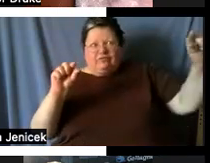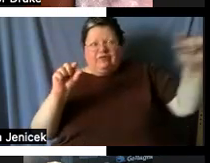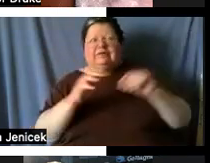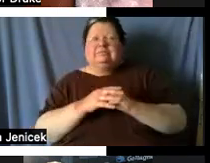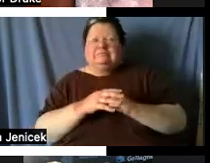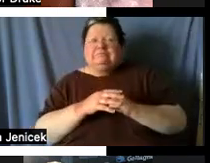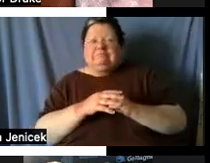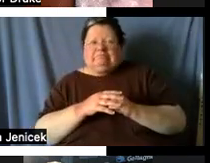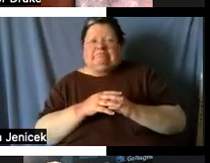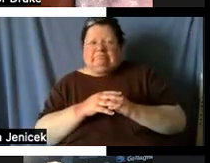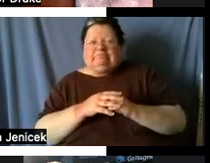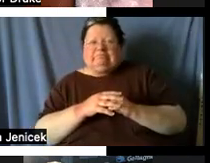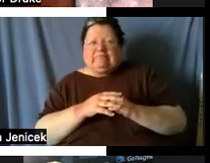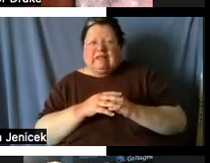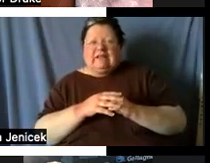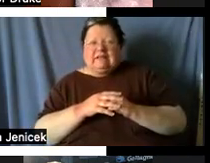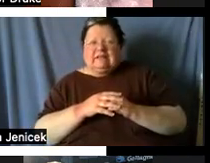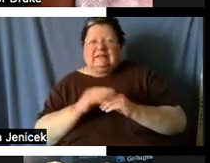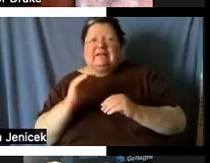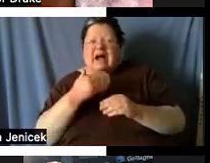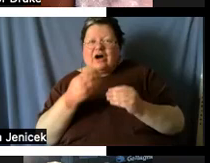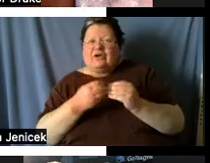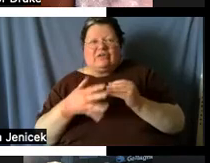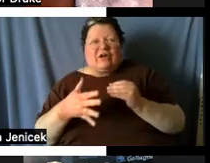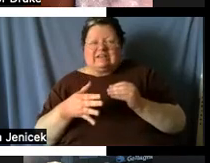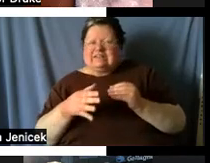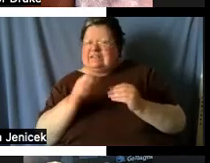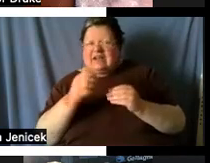Yeah, our losses are not very many.